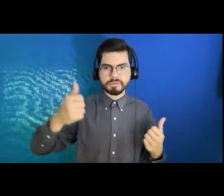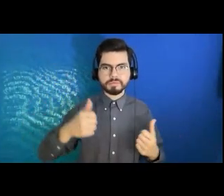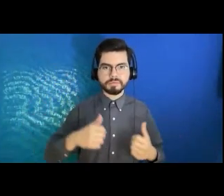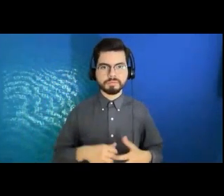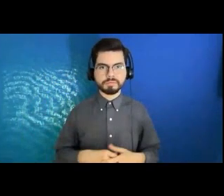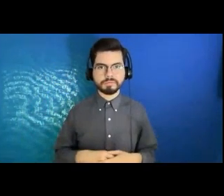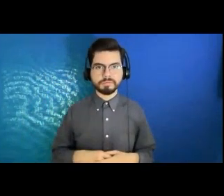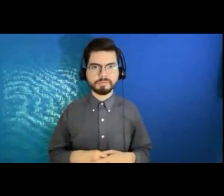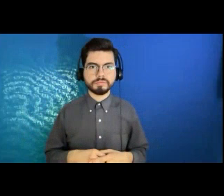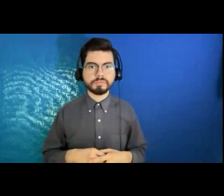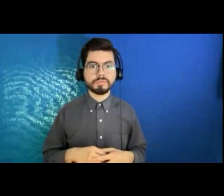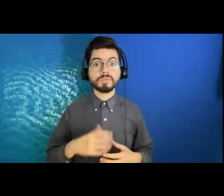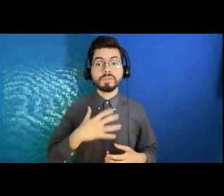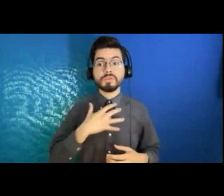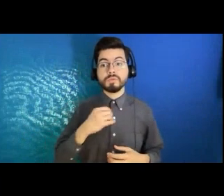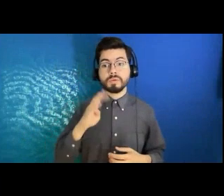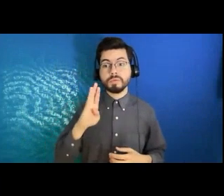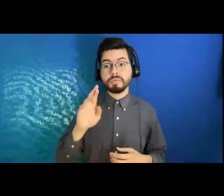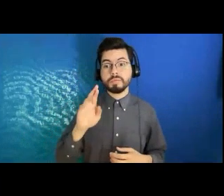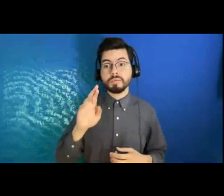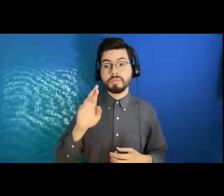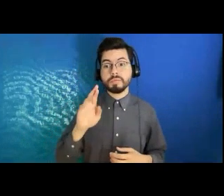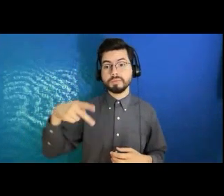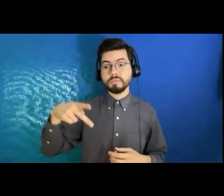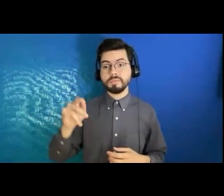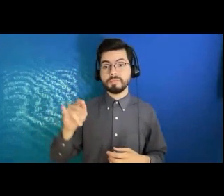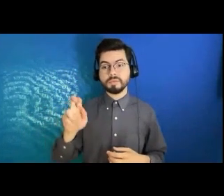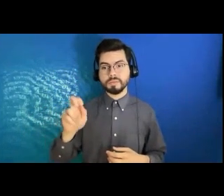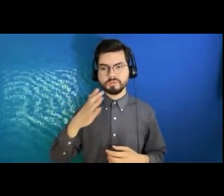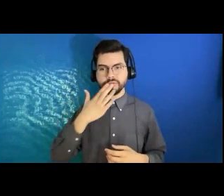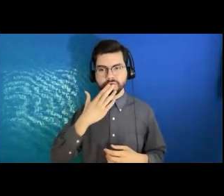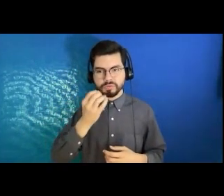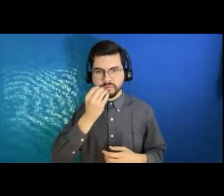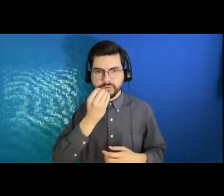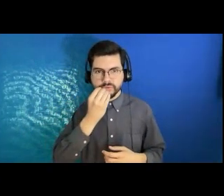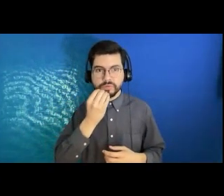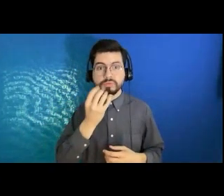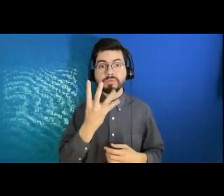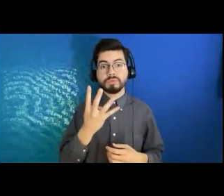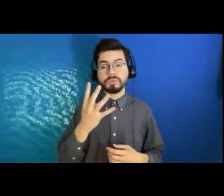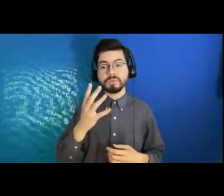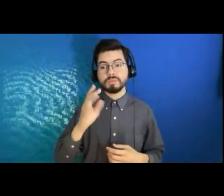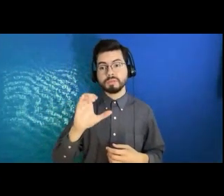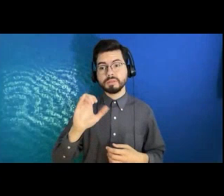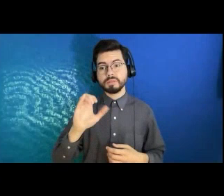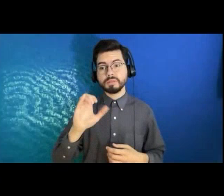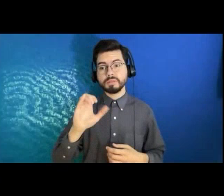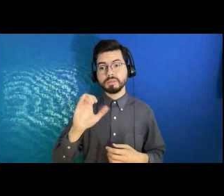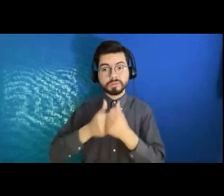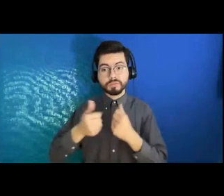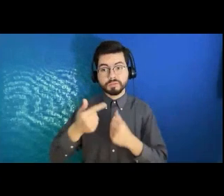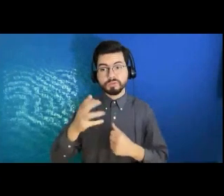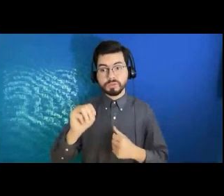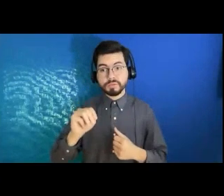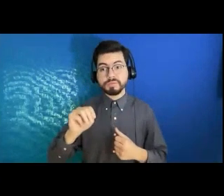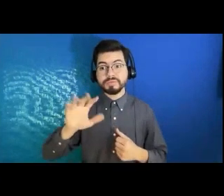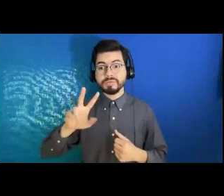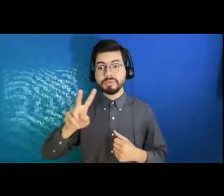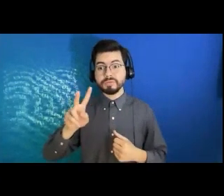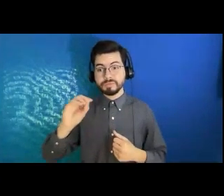White bark pine, another really good food. About 4 kilocalories per gram, 52% fat. It's kind of the